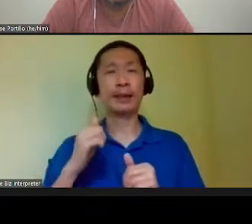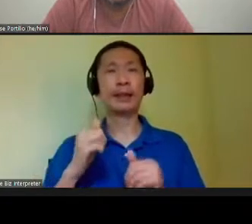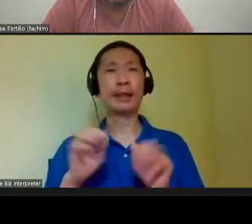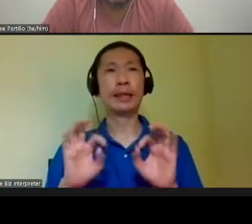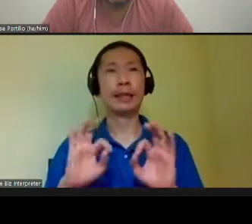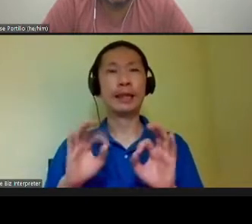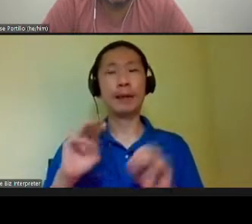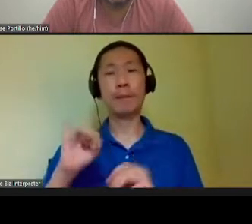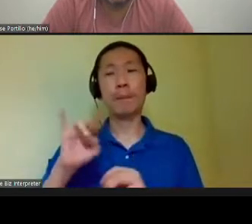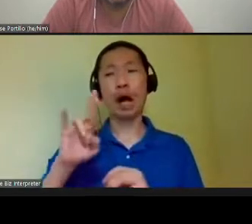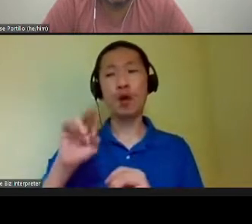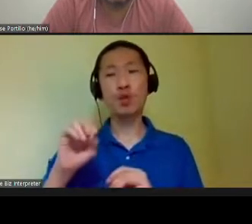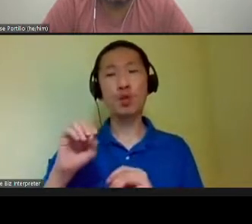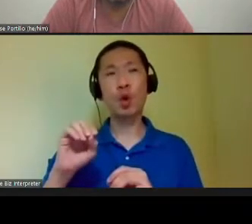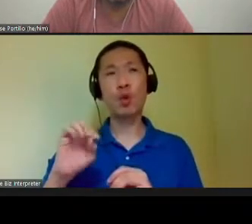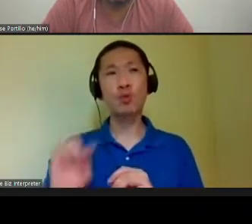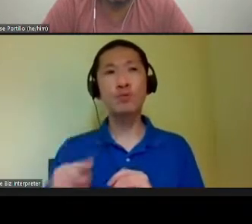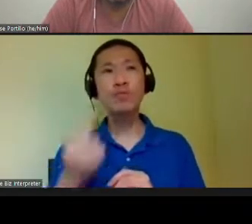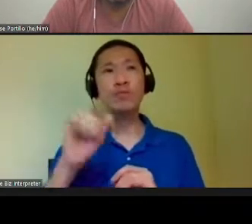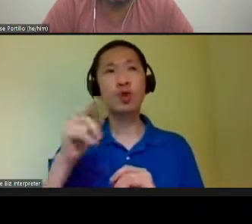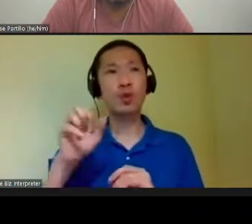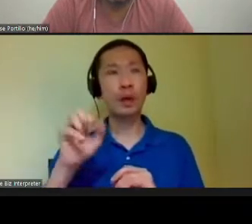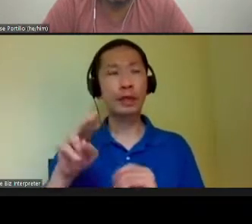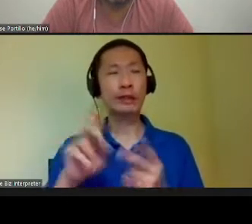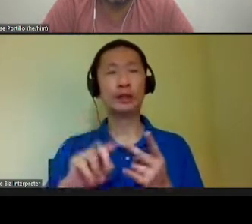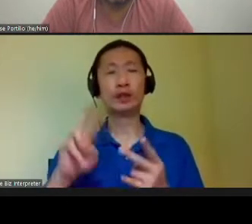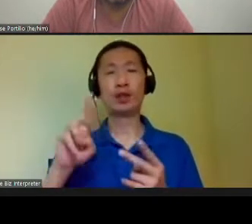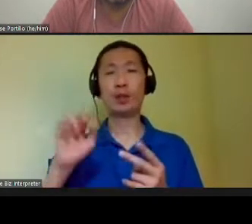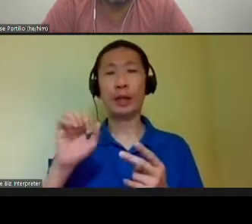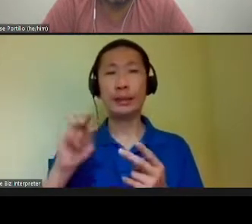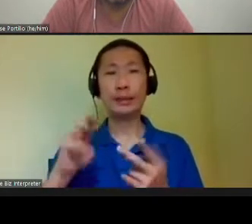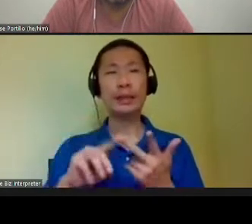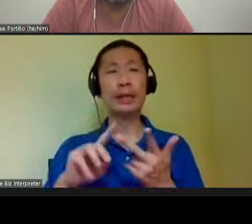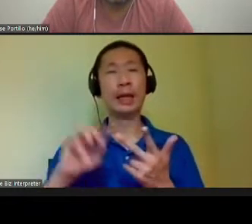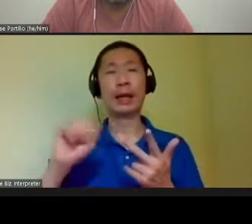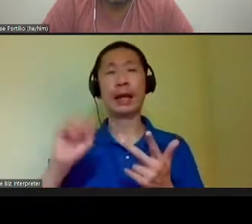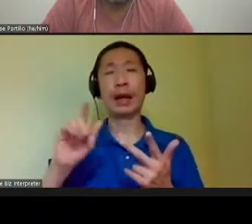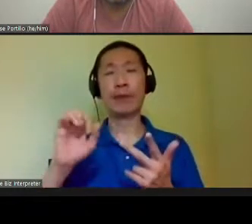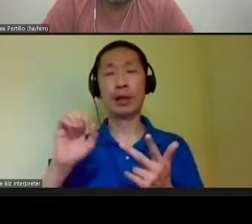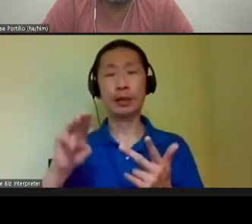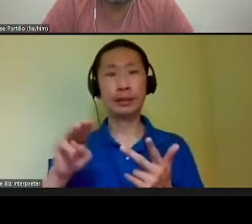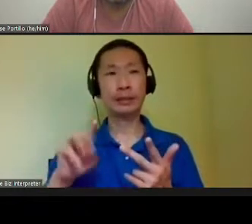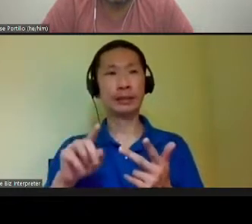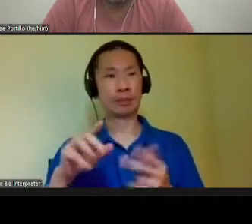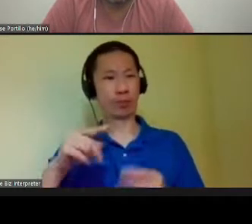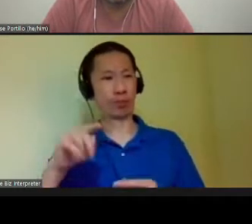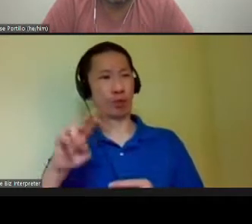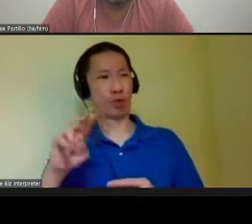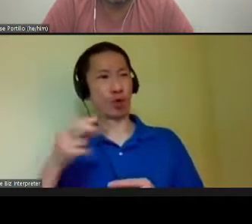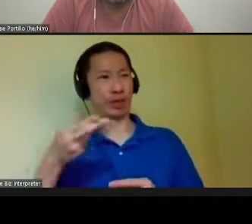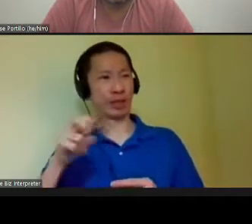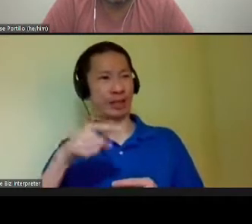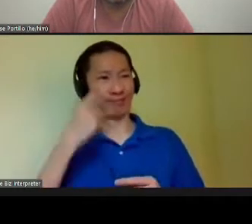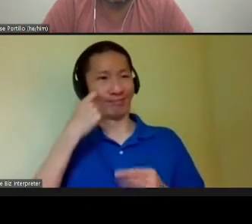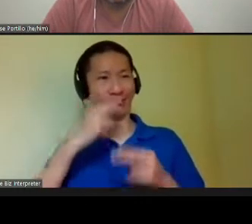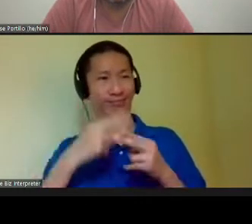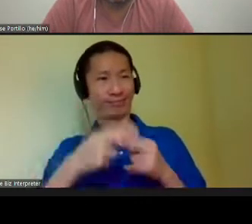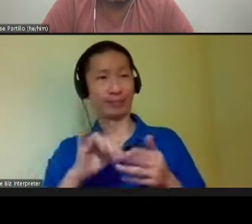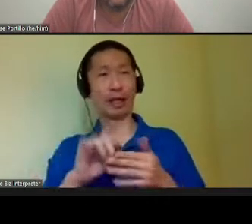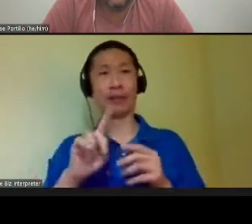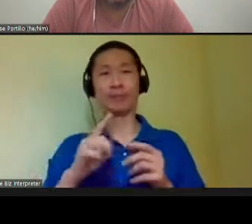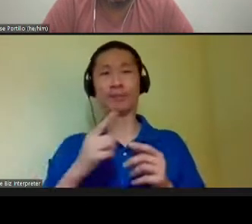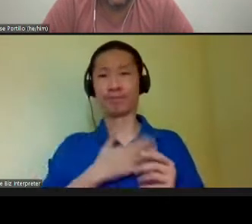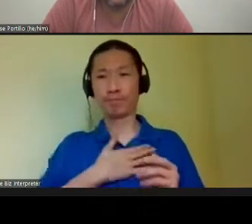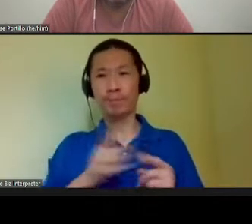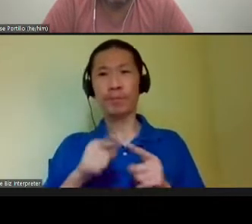microaggressions, racism, ableism, all those things. You named that, Portia, earlier in terms of just not acknowledging when you've